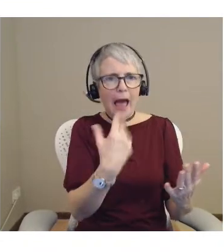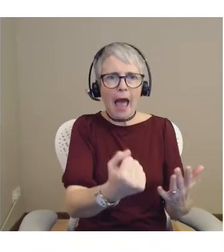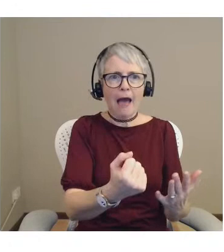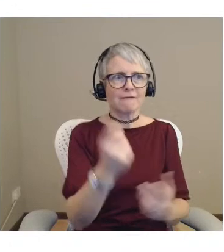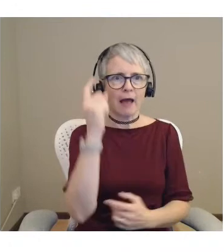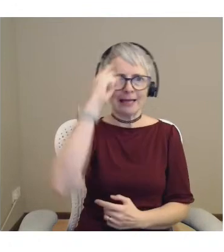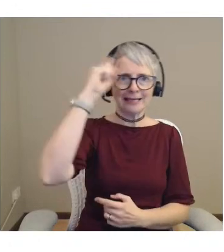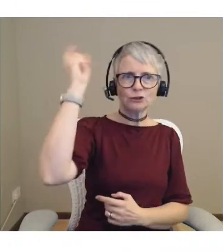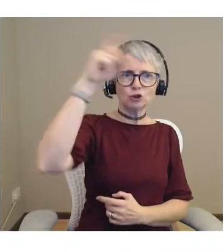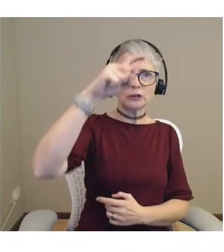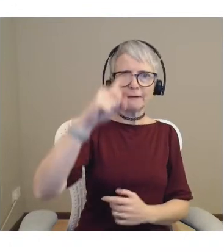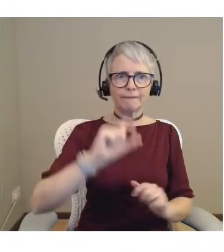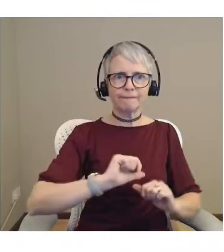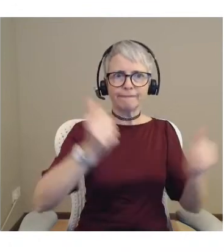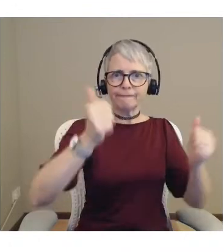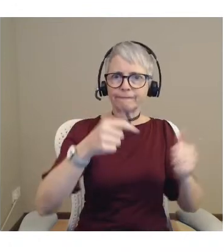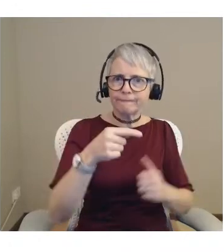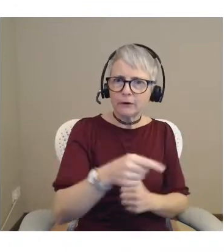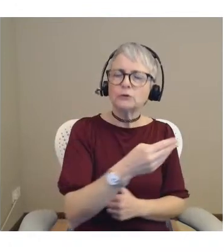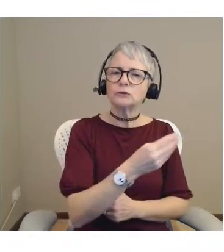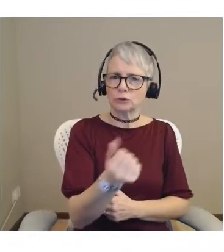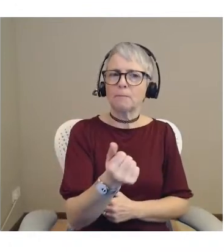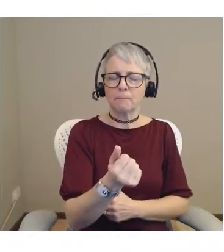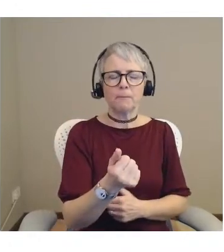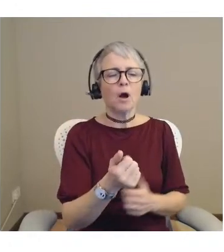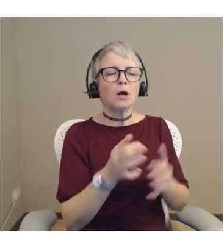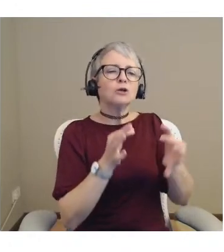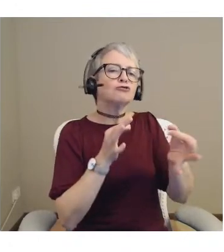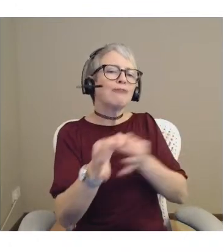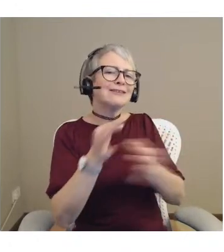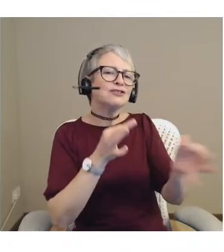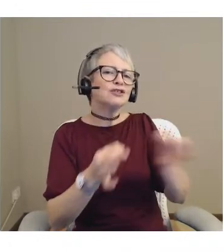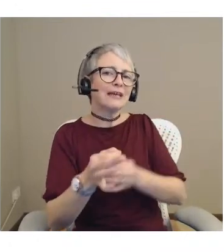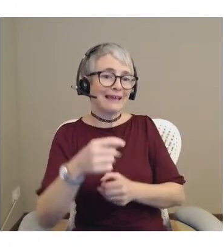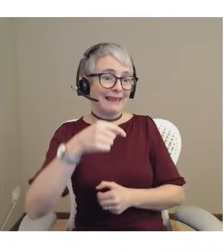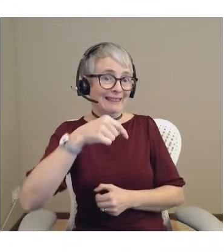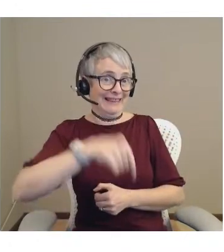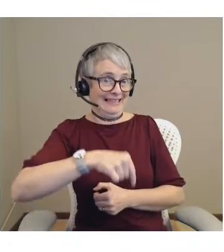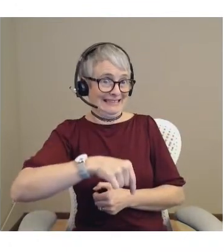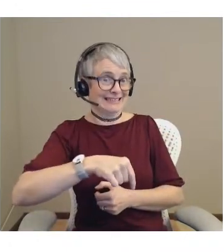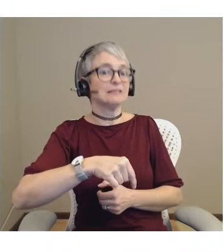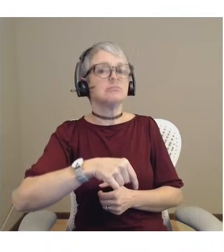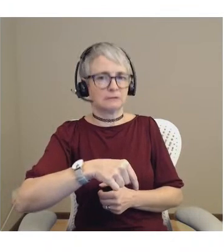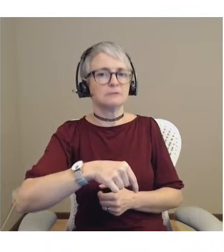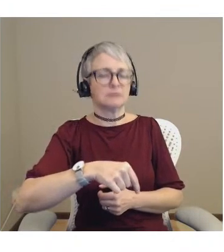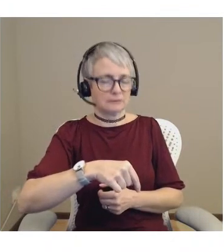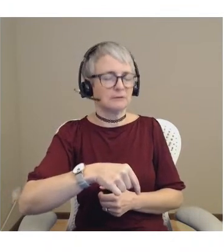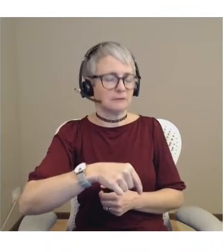thing is that this time the strategy includes a set of dates